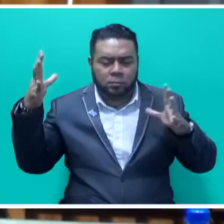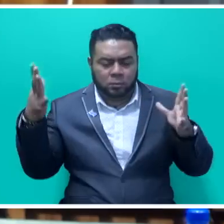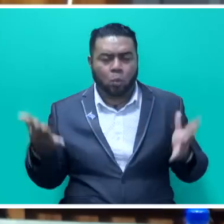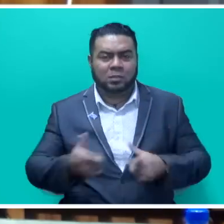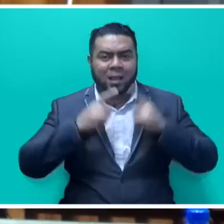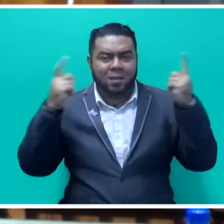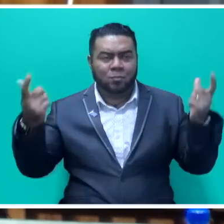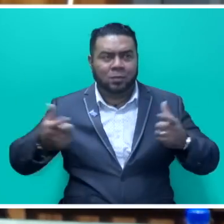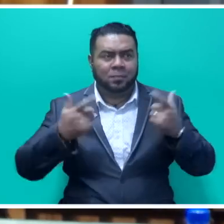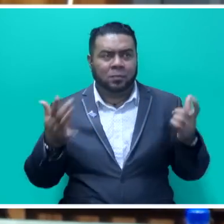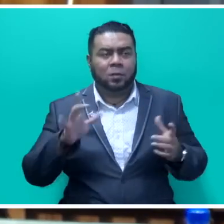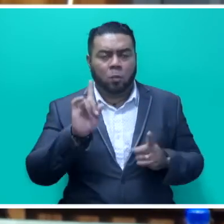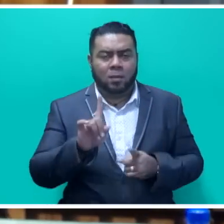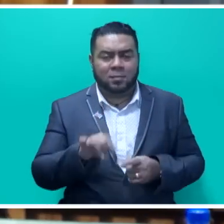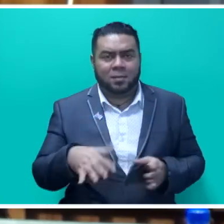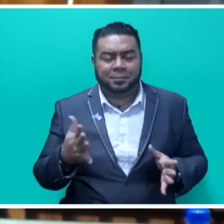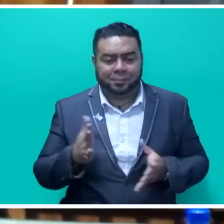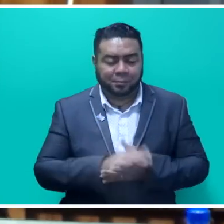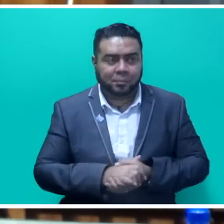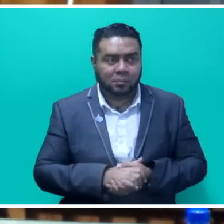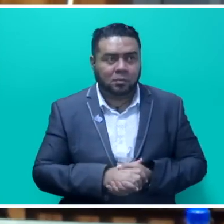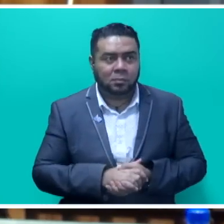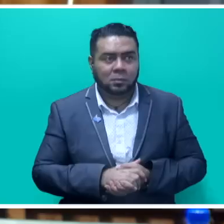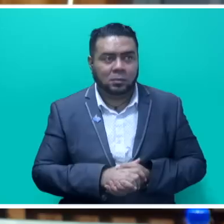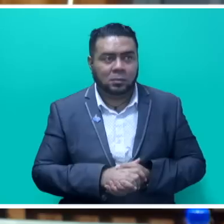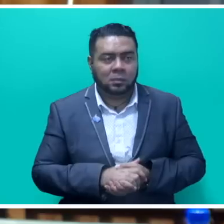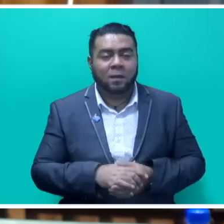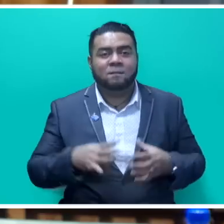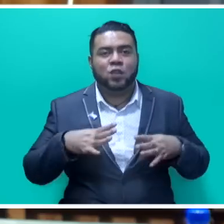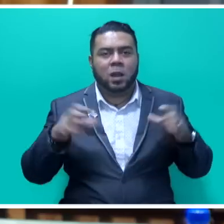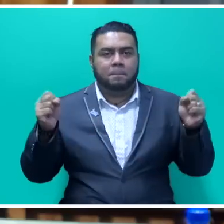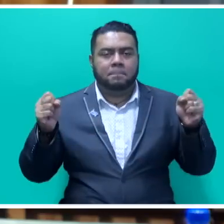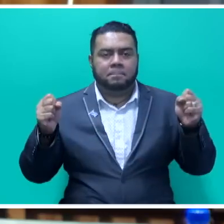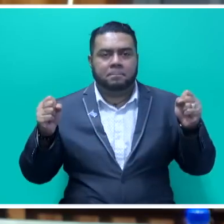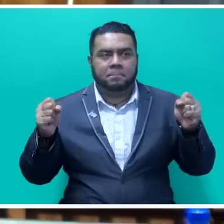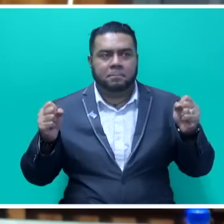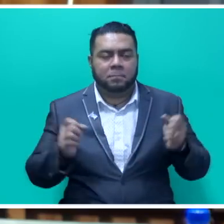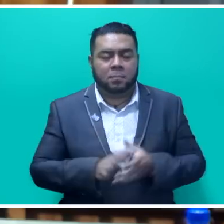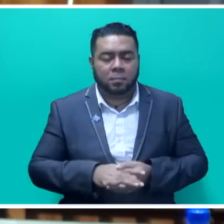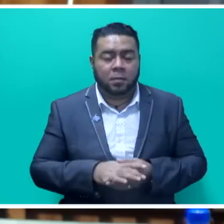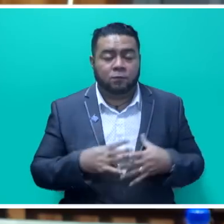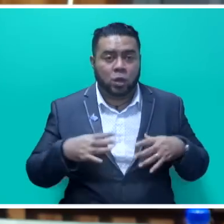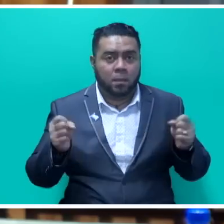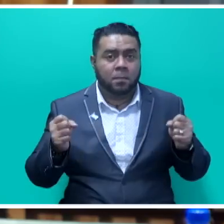signified one sole fundamental element: freedom. Freedom.